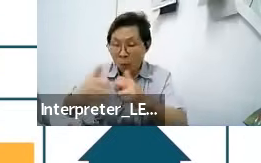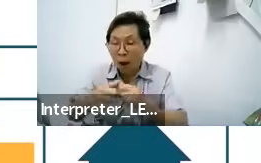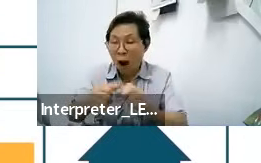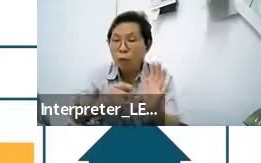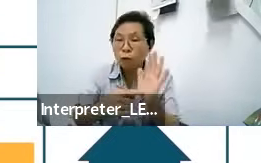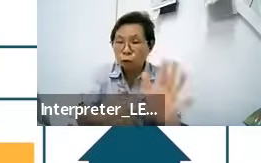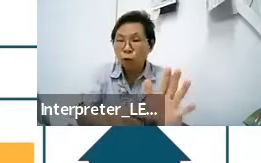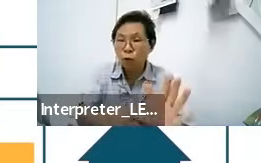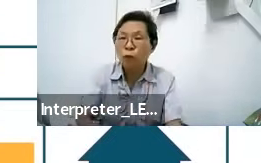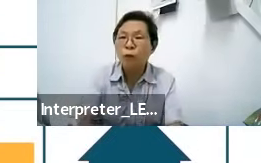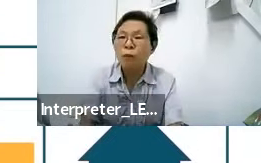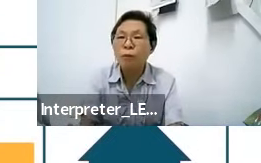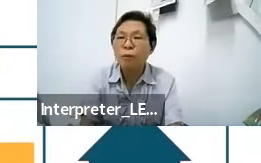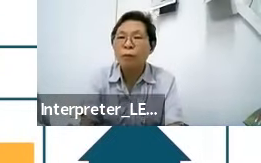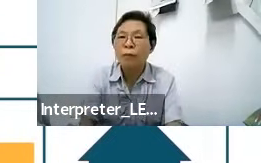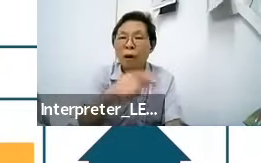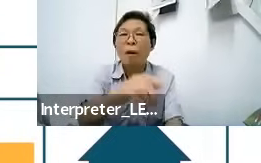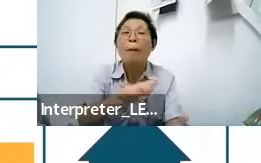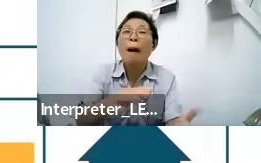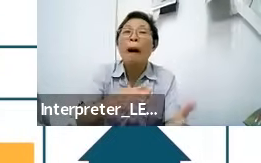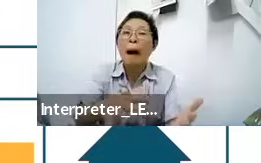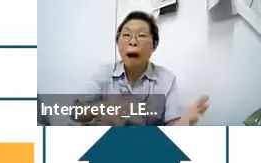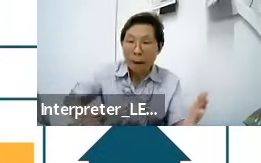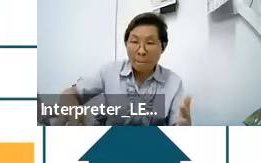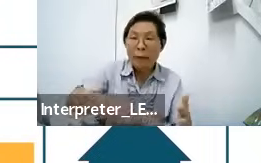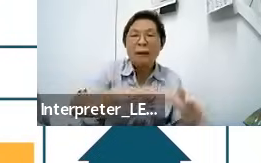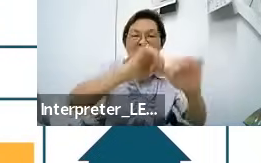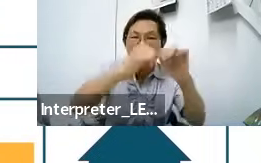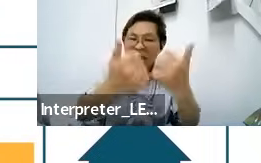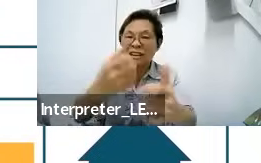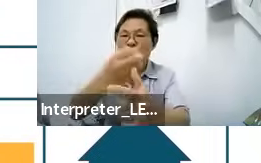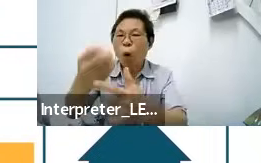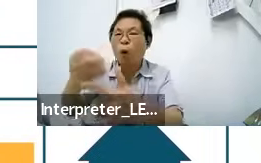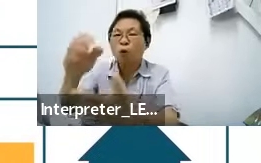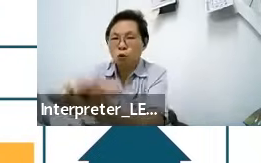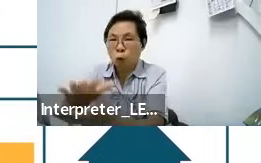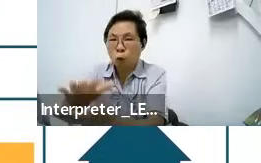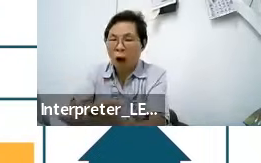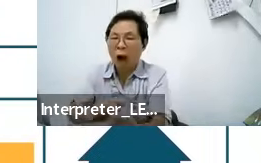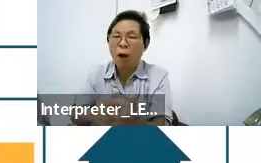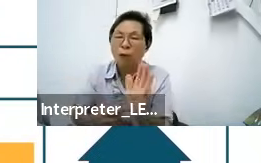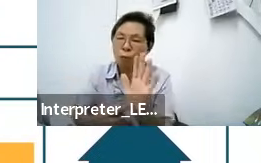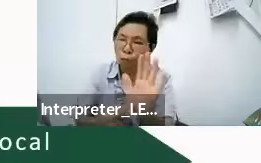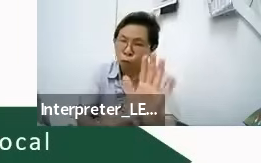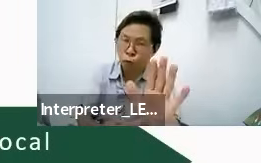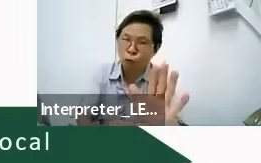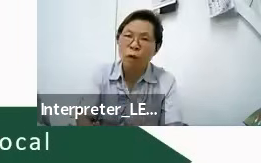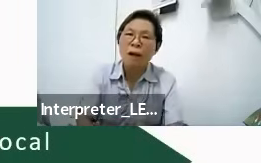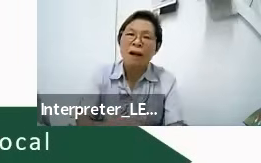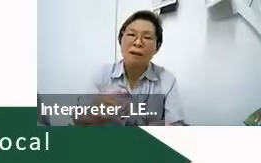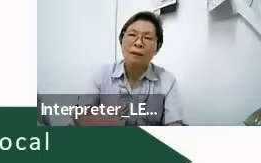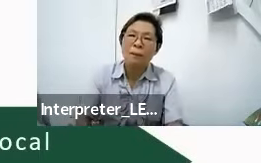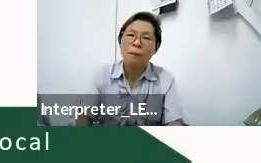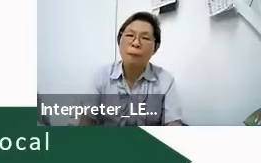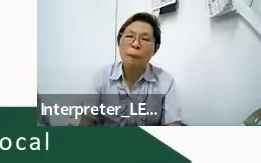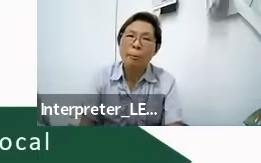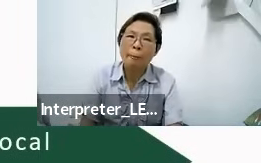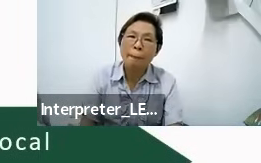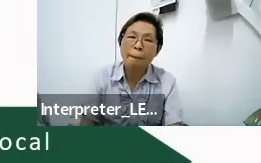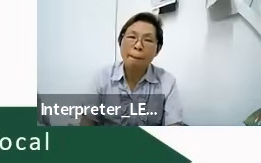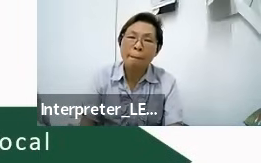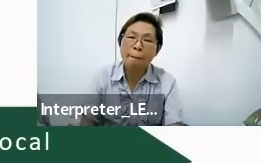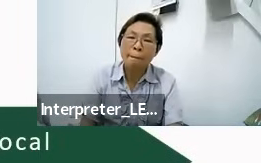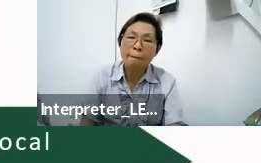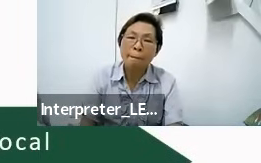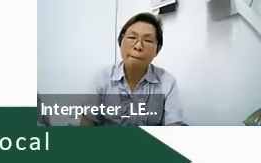together among stakeholders or public agencies. Definitely that will be next slide. But I